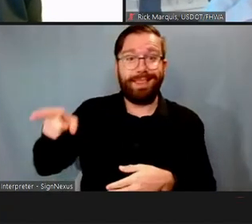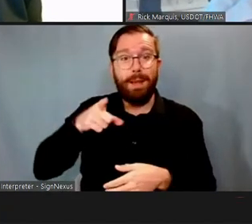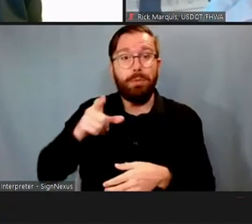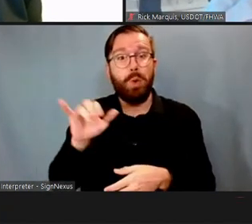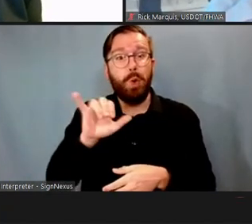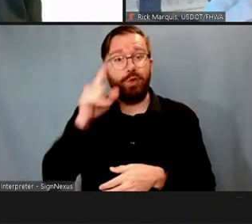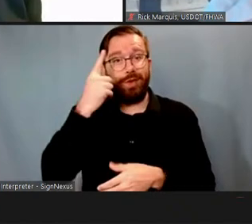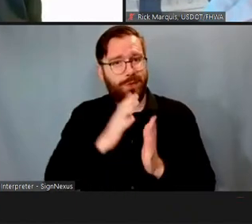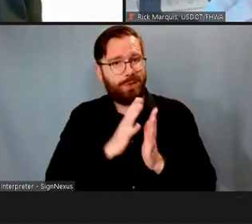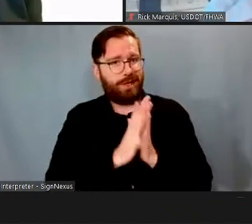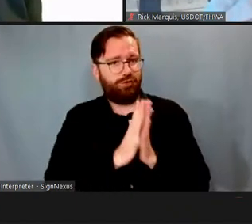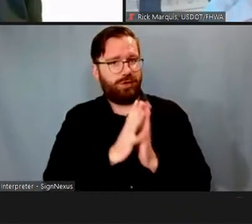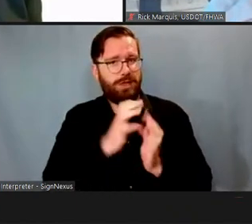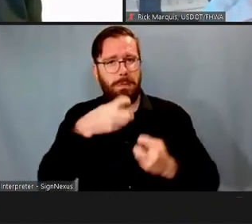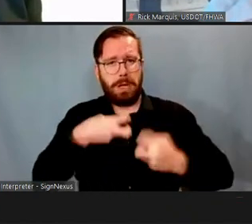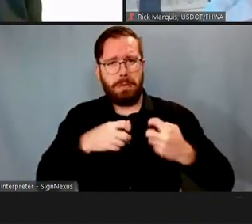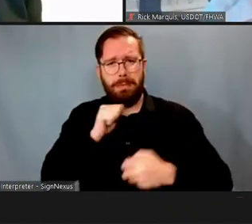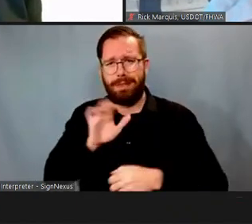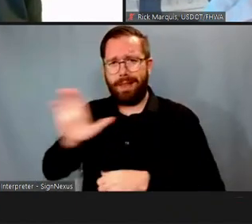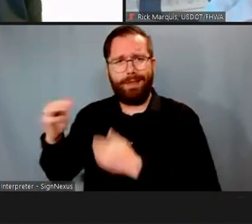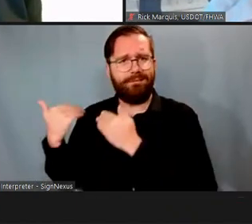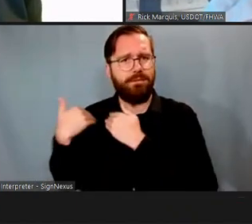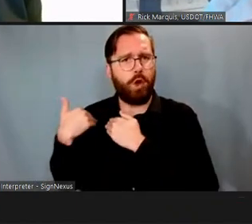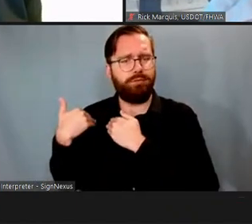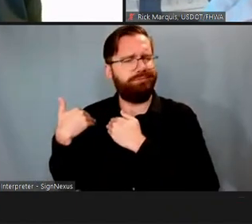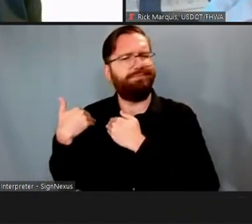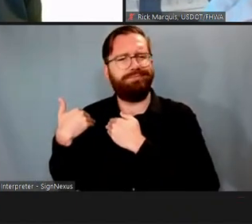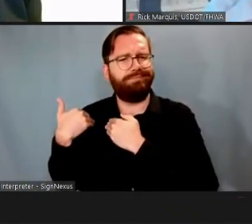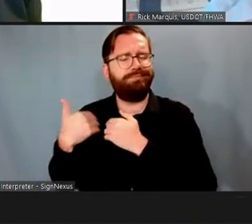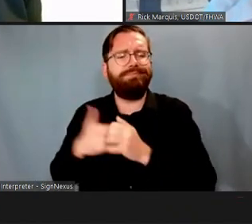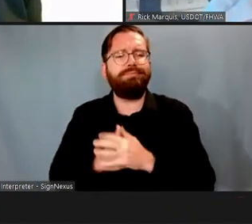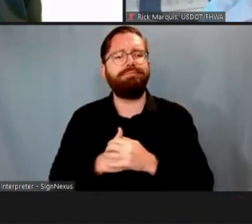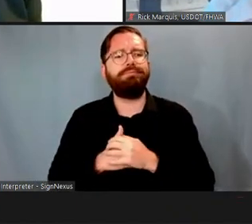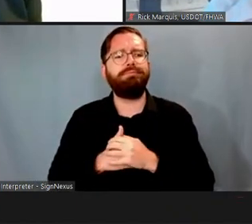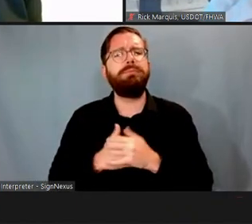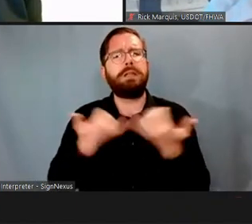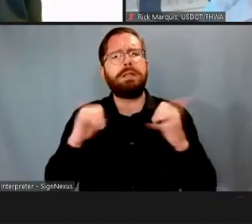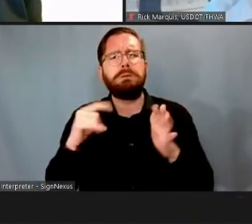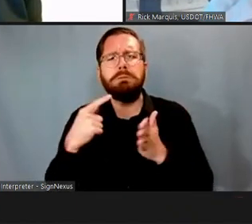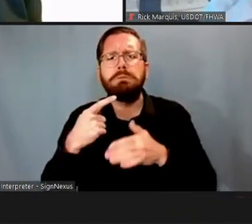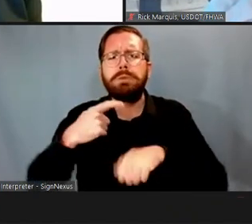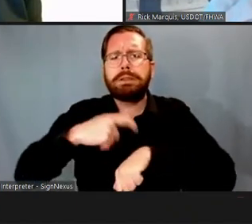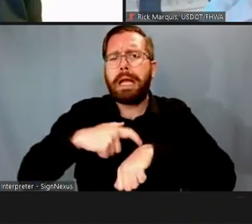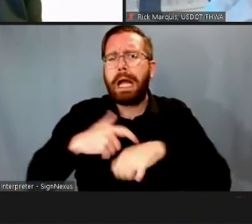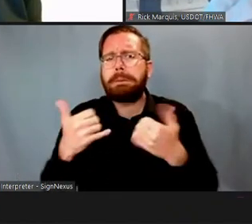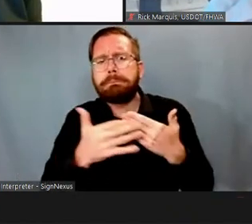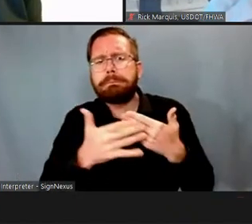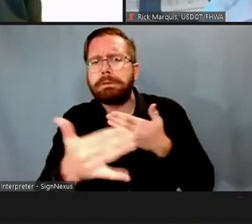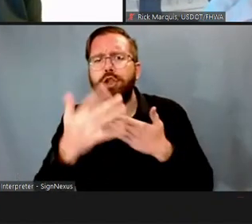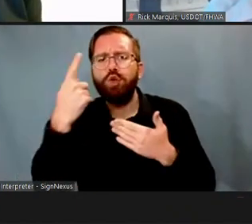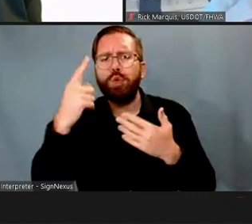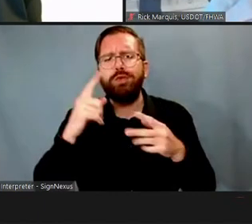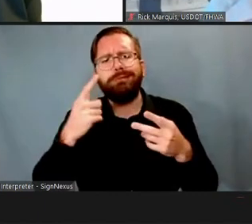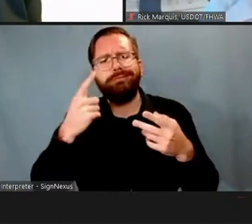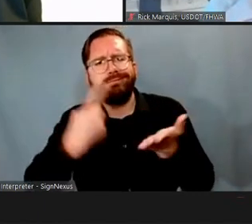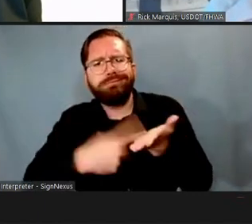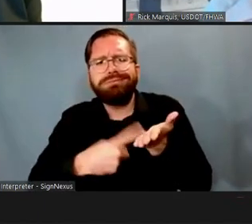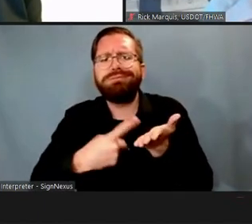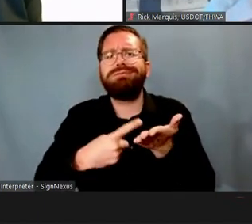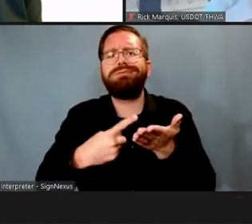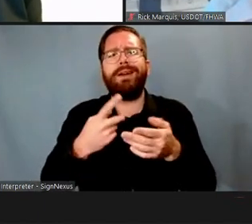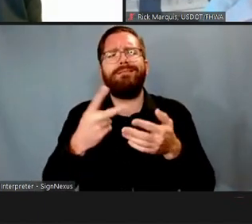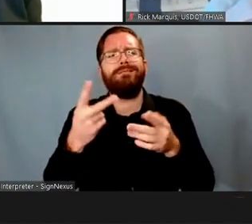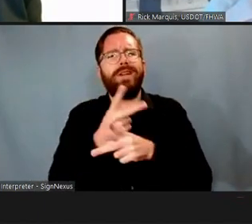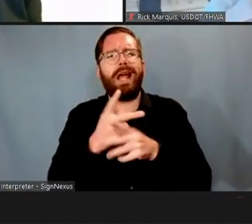questions to be answered and time to develop answers congestion pricing should be accompanied